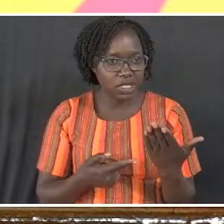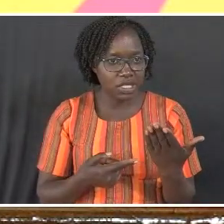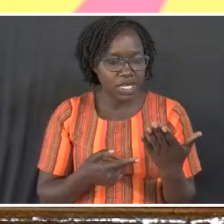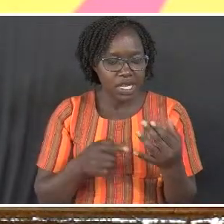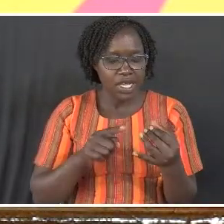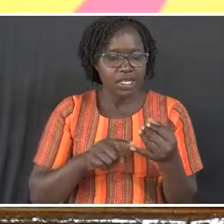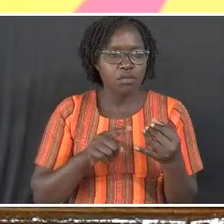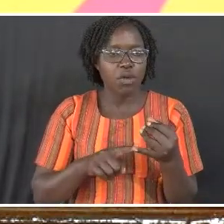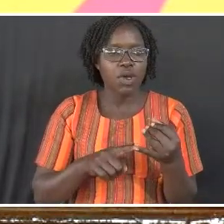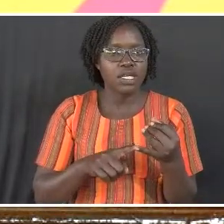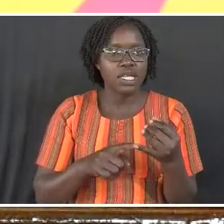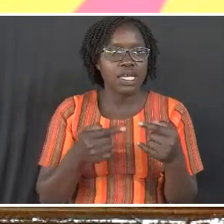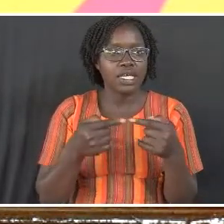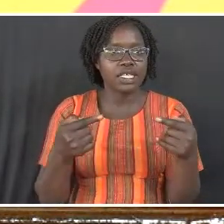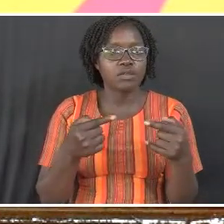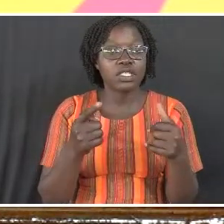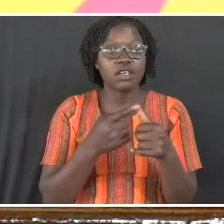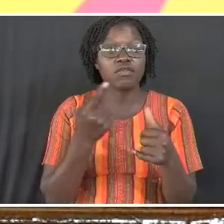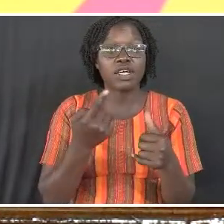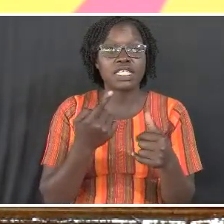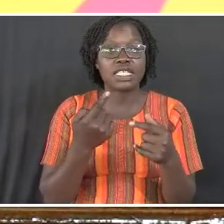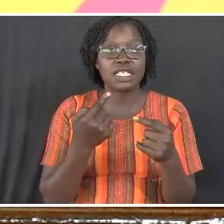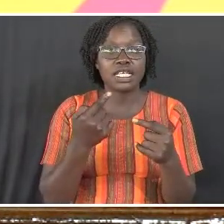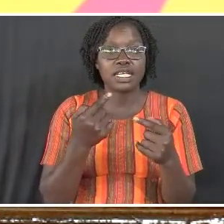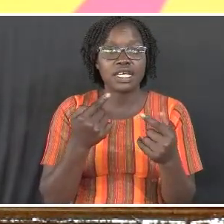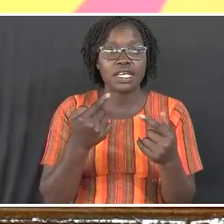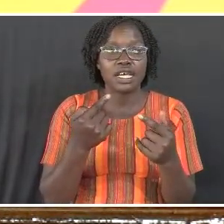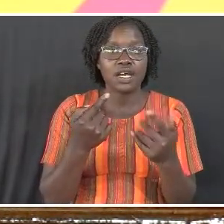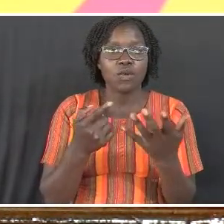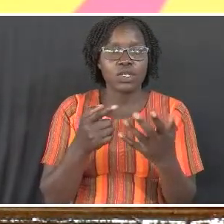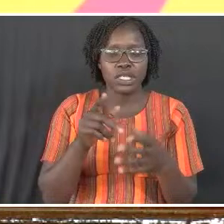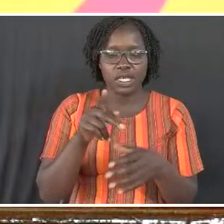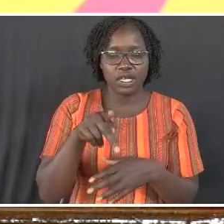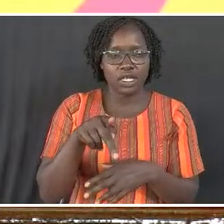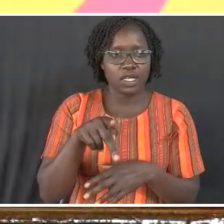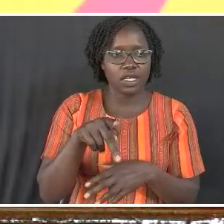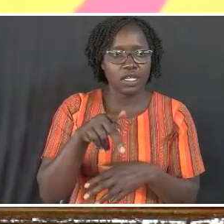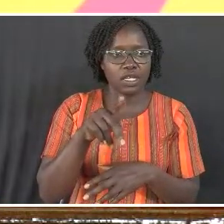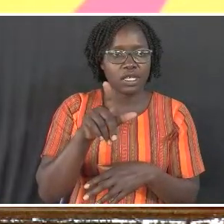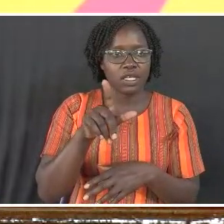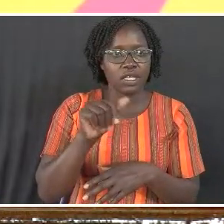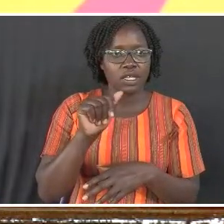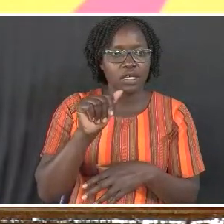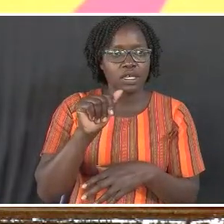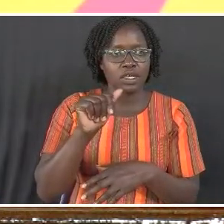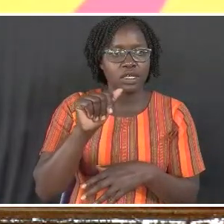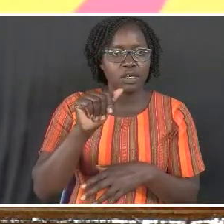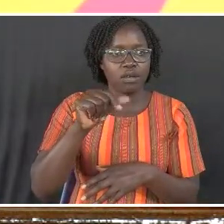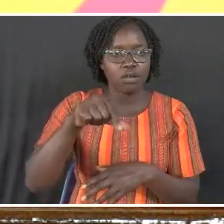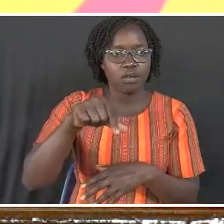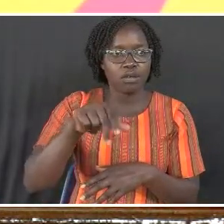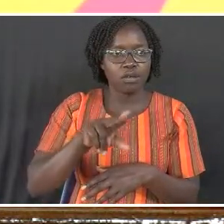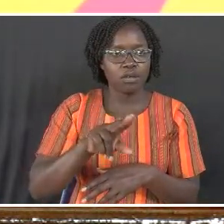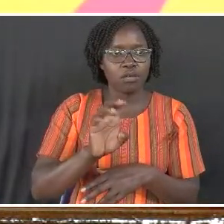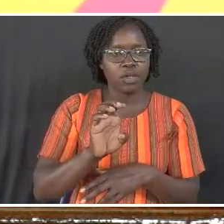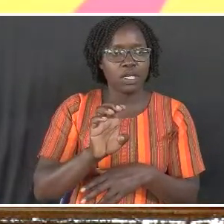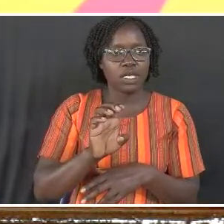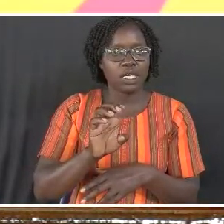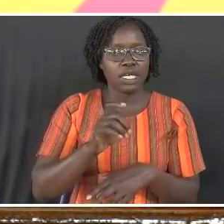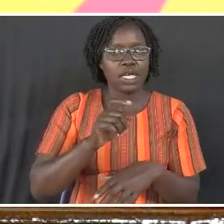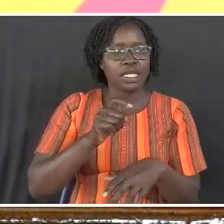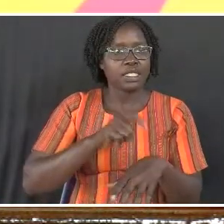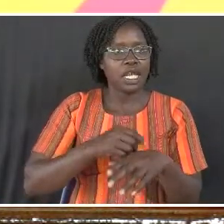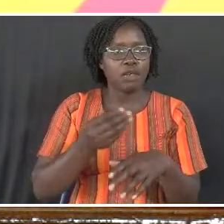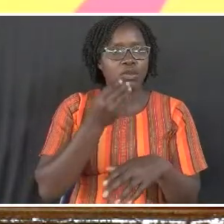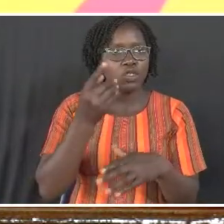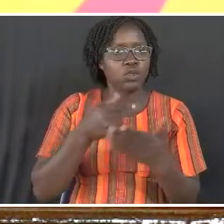So there's one, the first point is what you call plaque. So what happens when you eat or when you are eating?